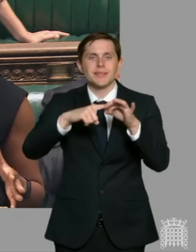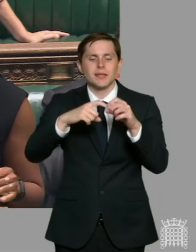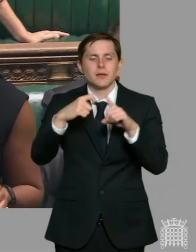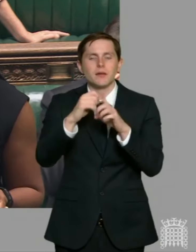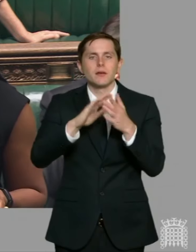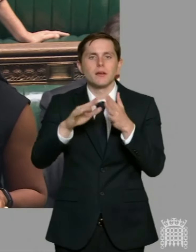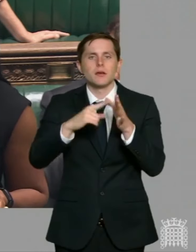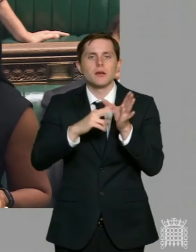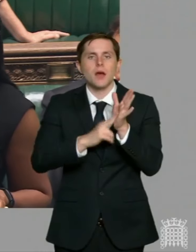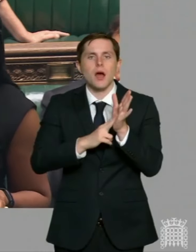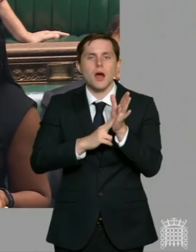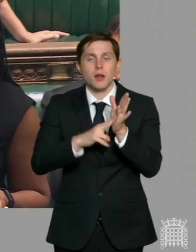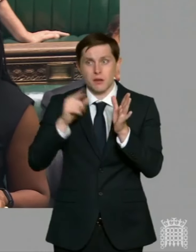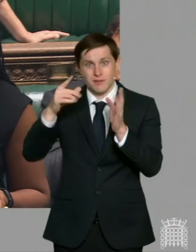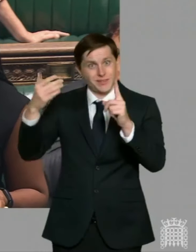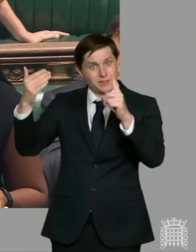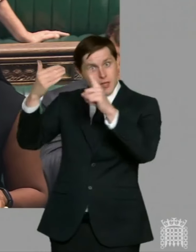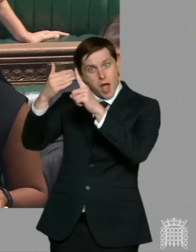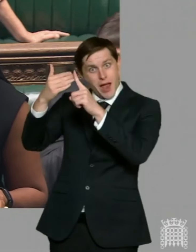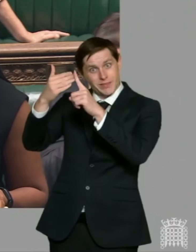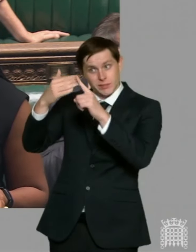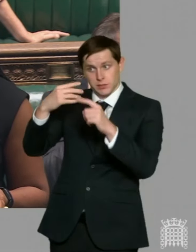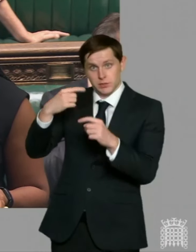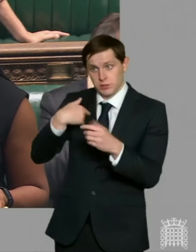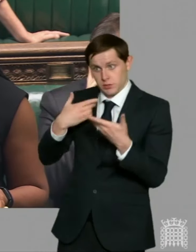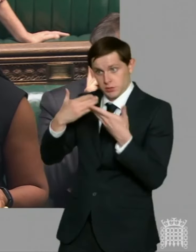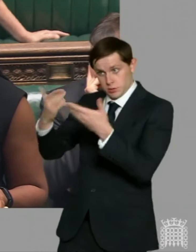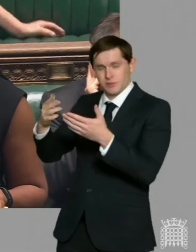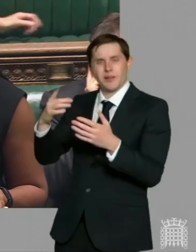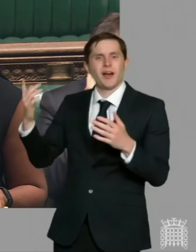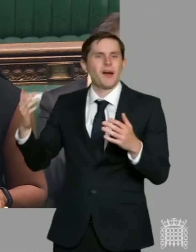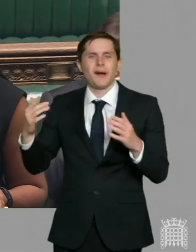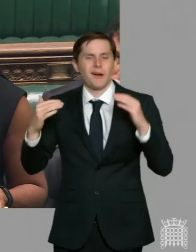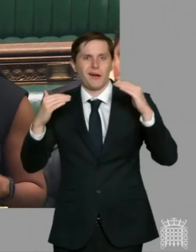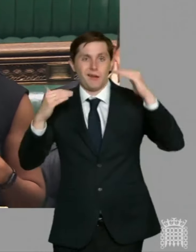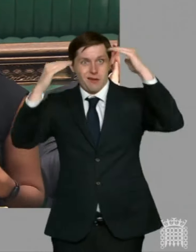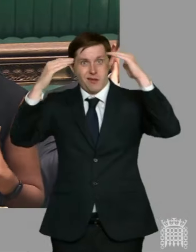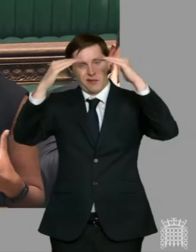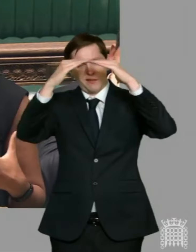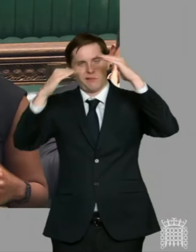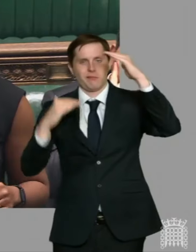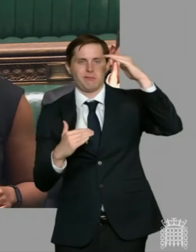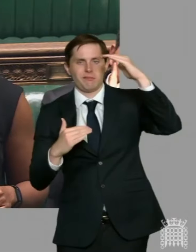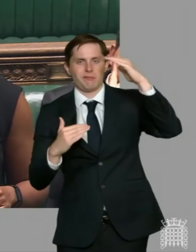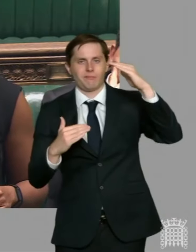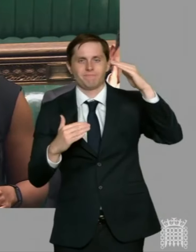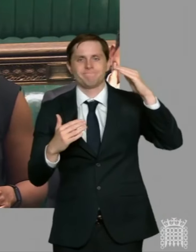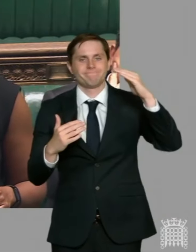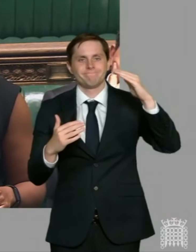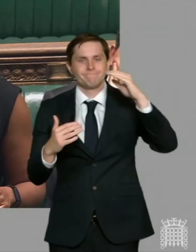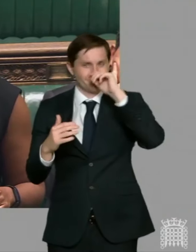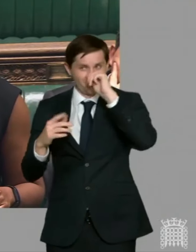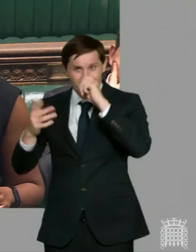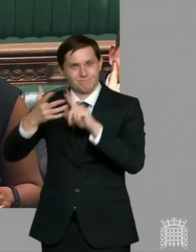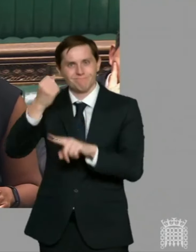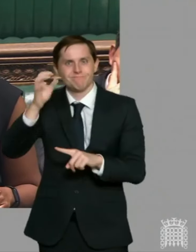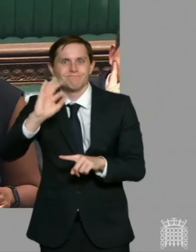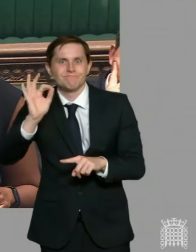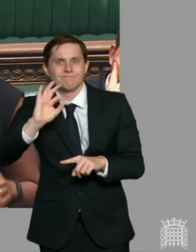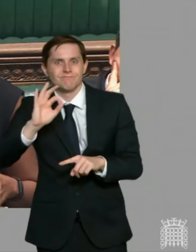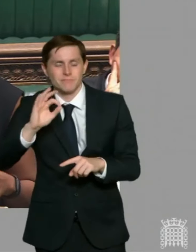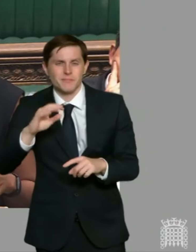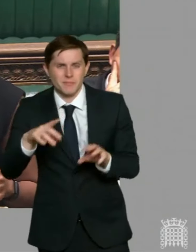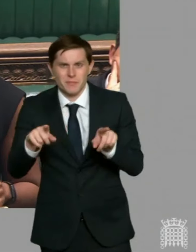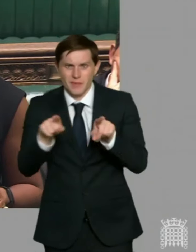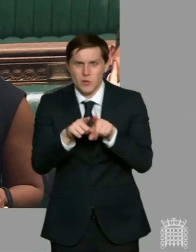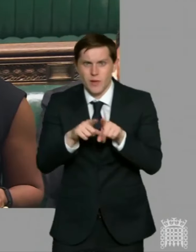She's already let slip that she is ditching the requirement to ensure that beauty is a key part of housing, something that I was actually very proud that the previous Conservative